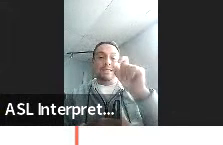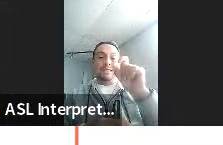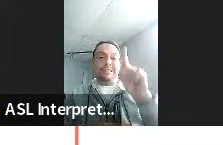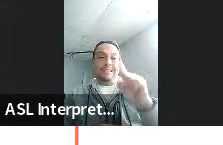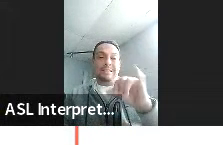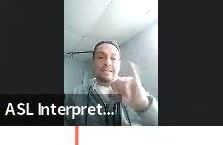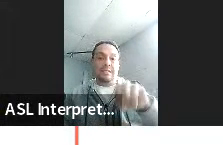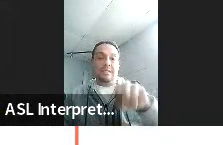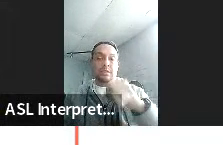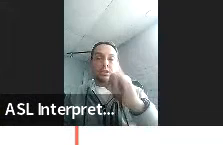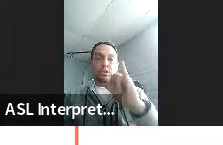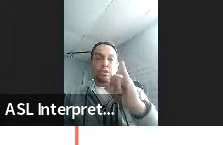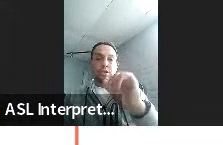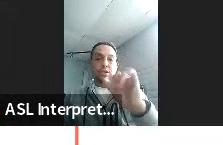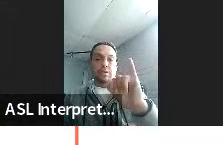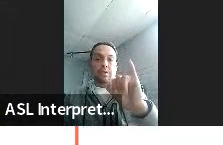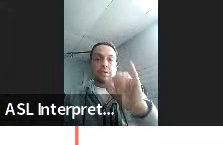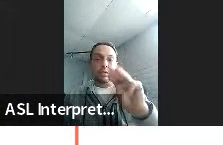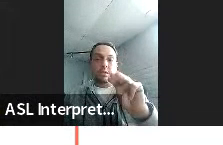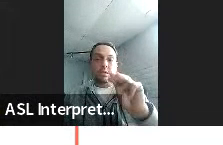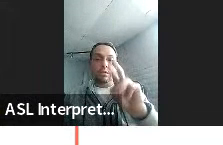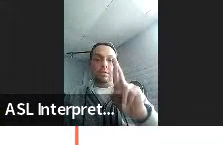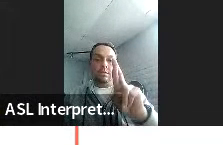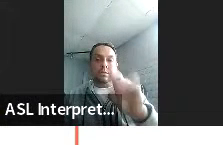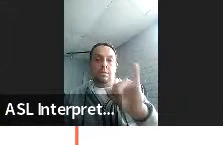Wright. Jim, you'll be promoted shortly.